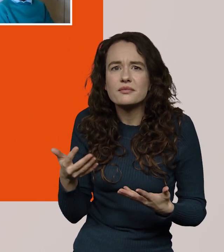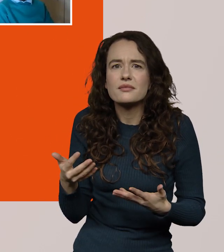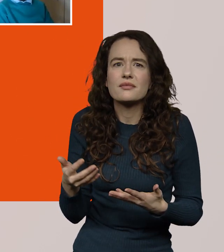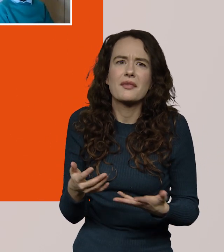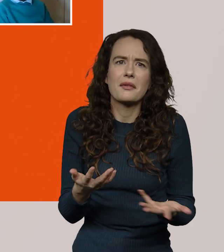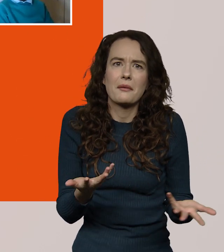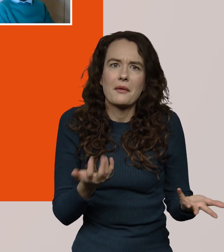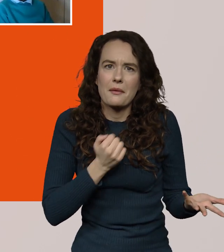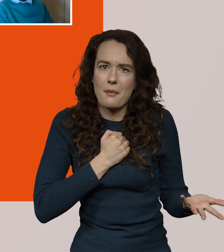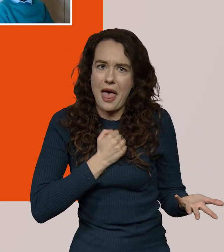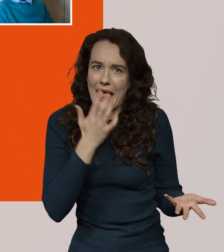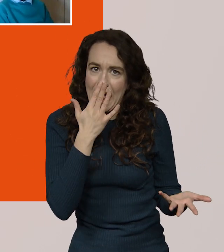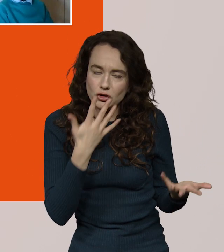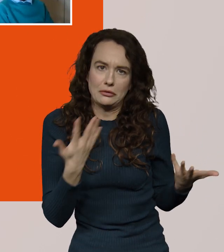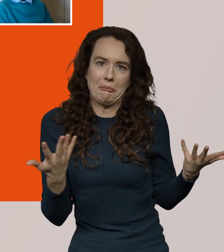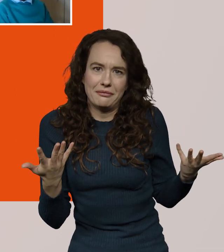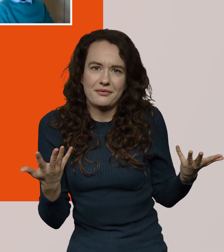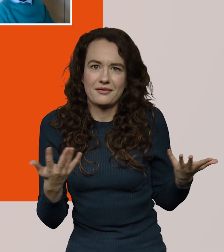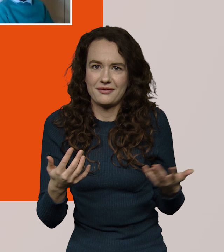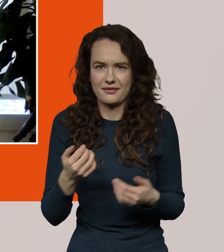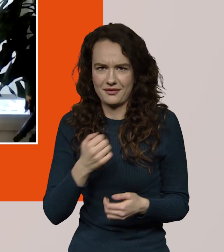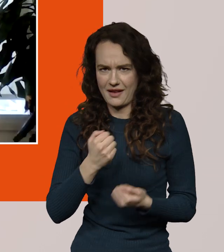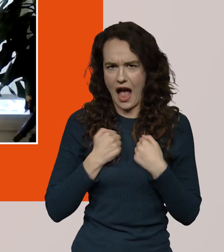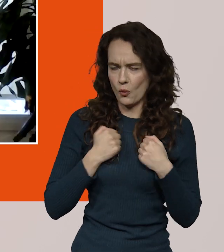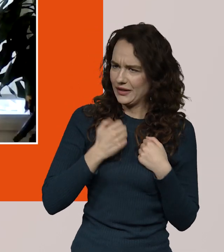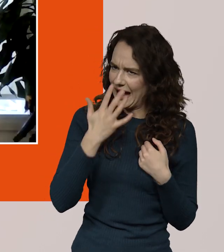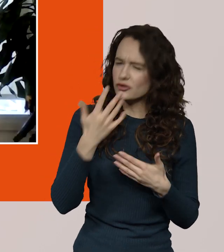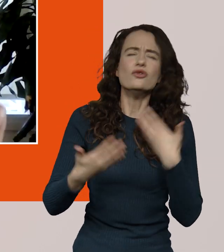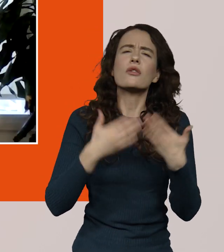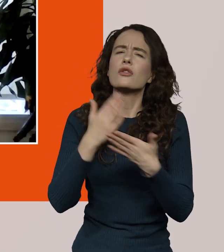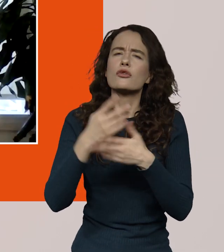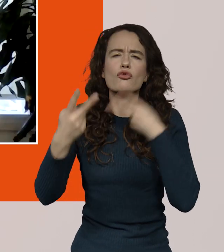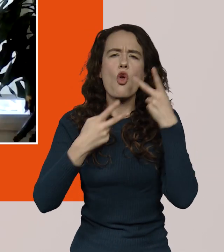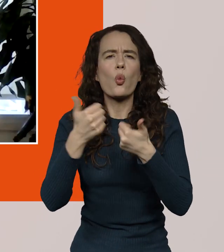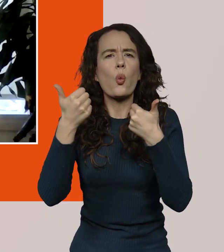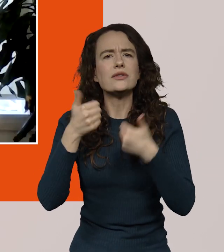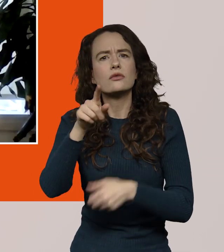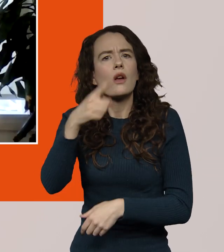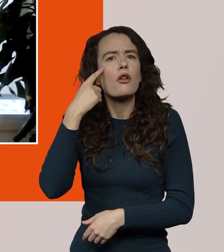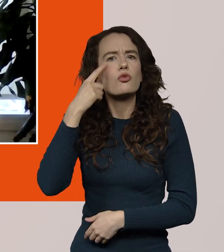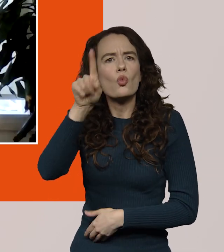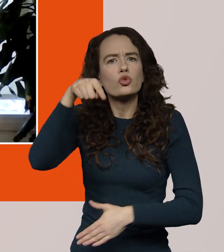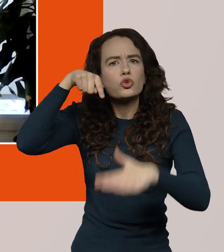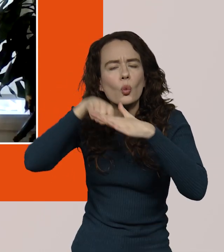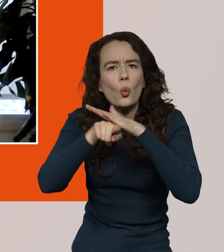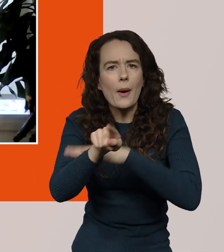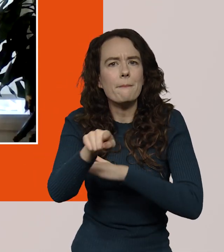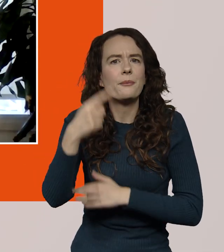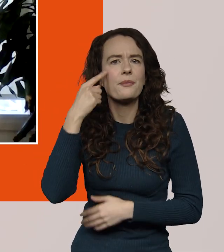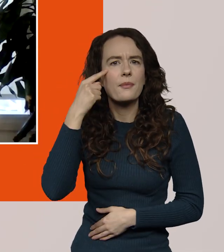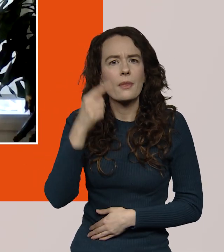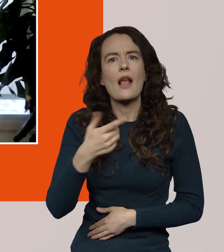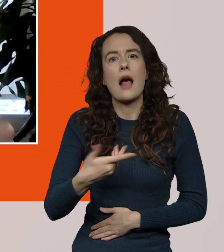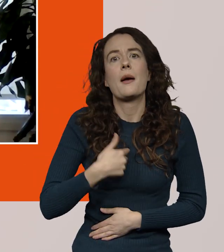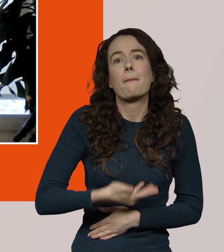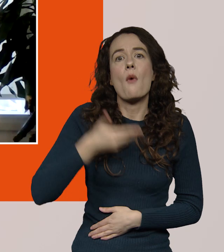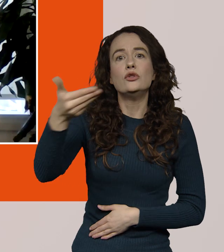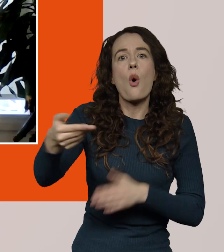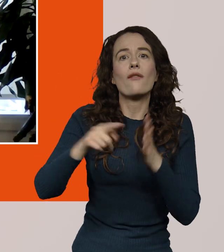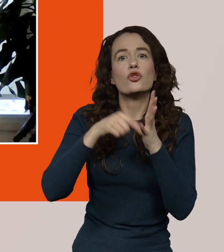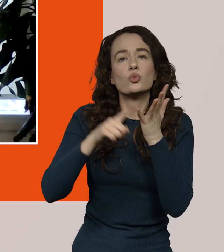And lastly, who'll have a special one would be my agent, because my agent has kind of helped me every single step